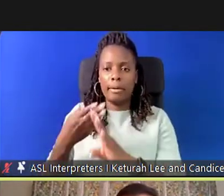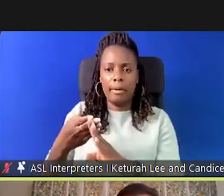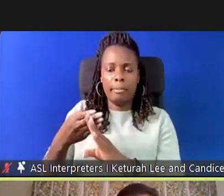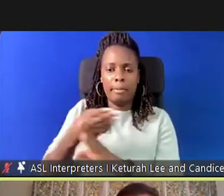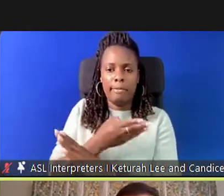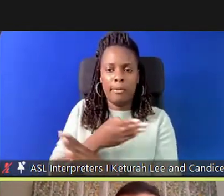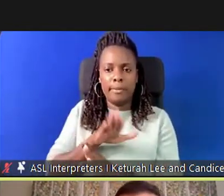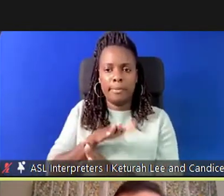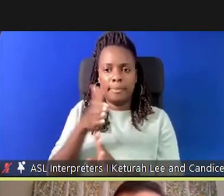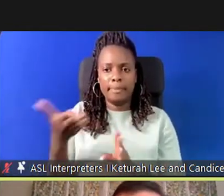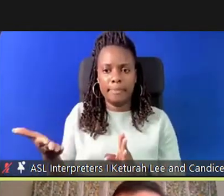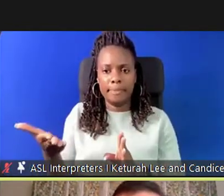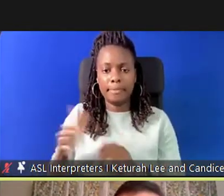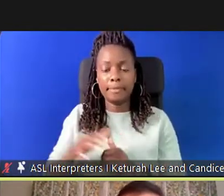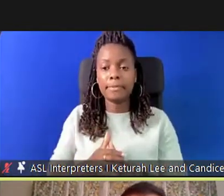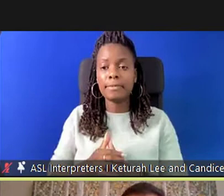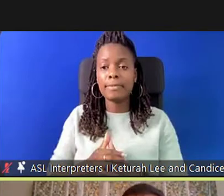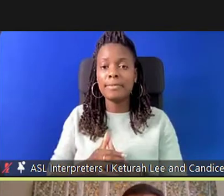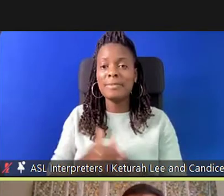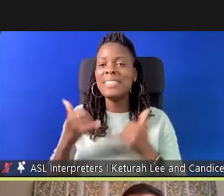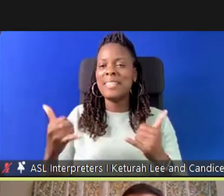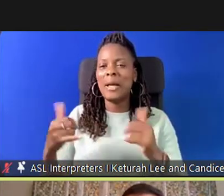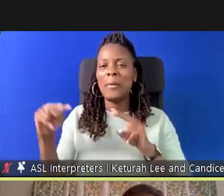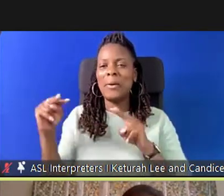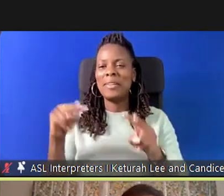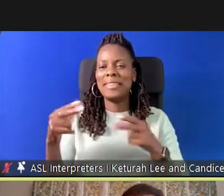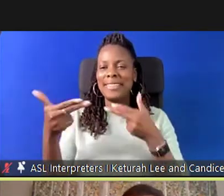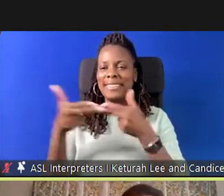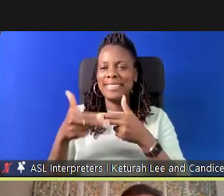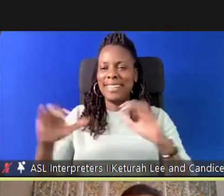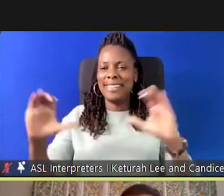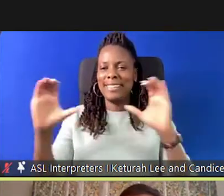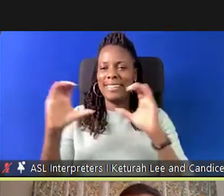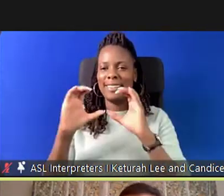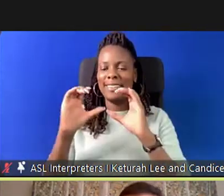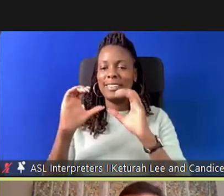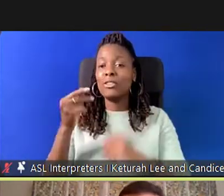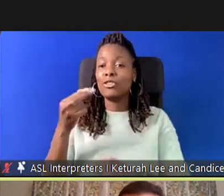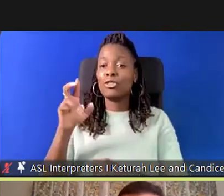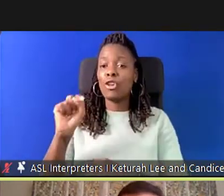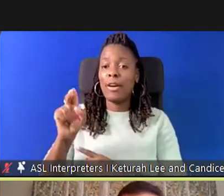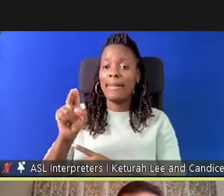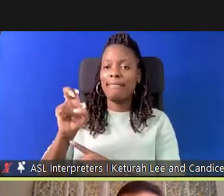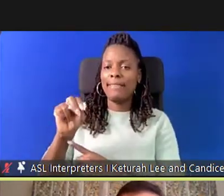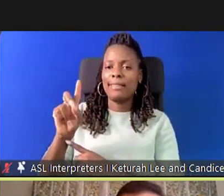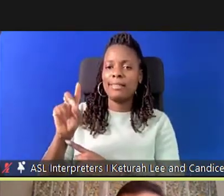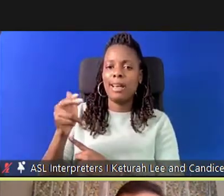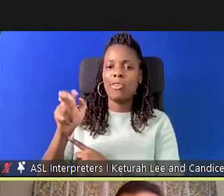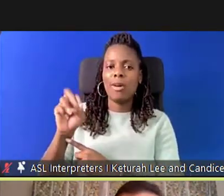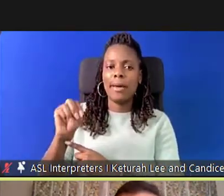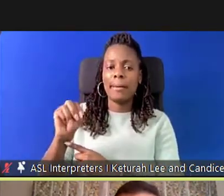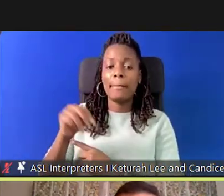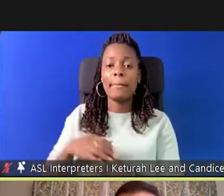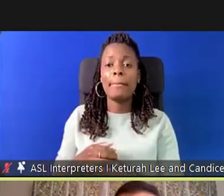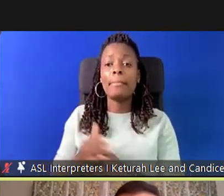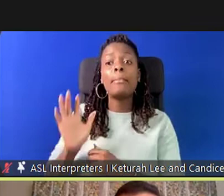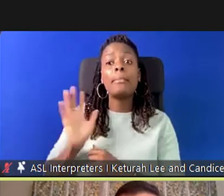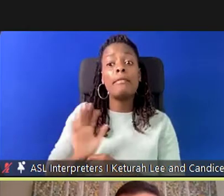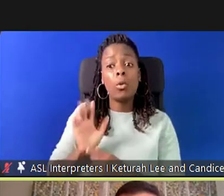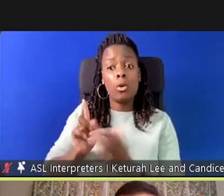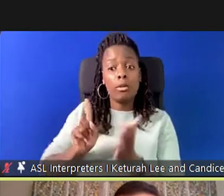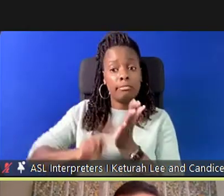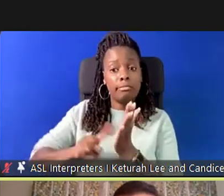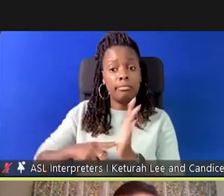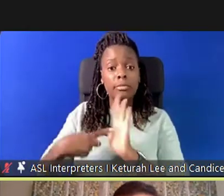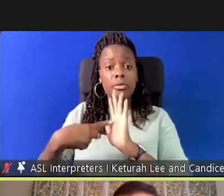So coming back to our Venn diagram, in the general population of older adults, prior literature indicated that loneliness